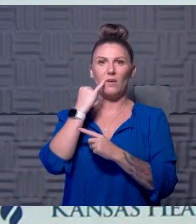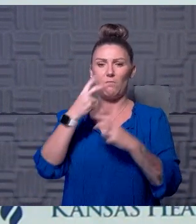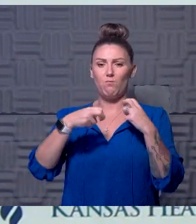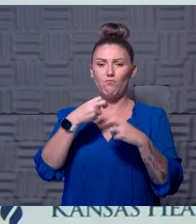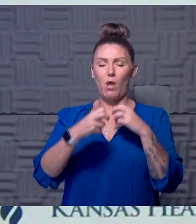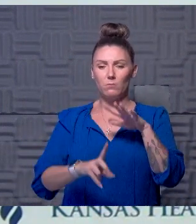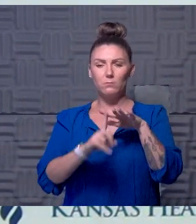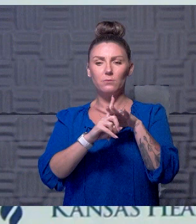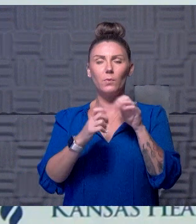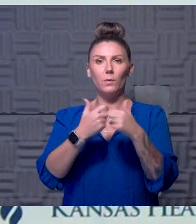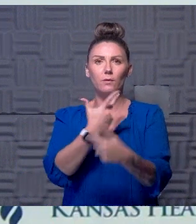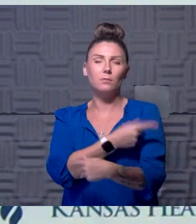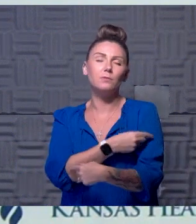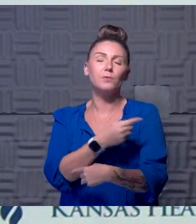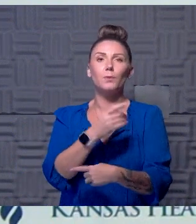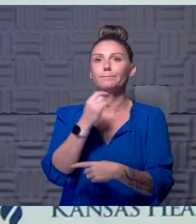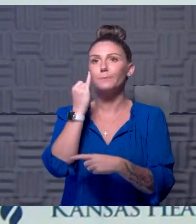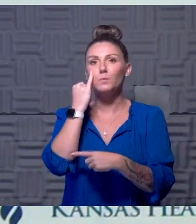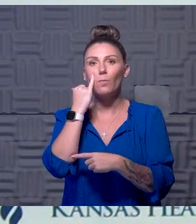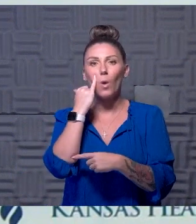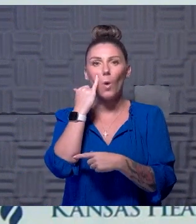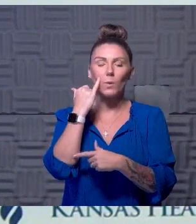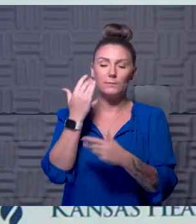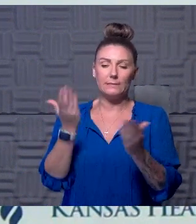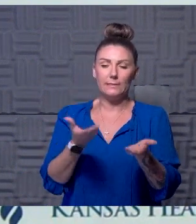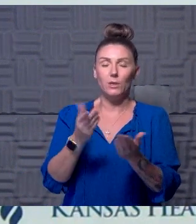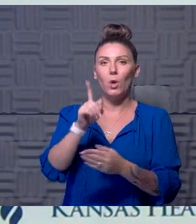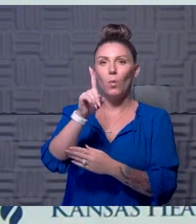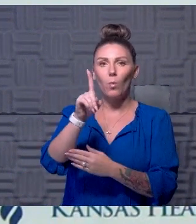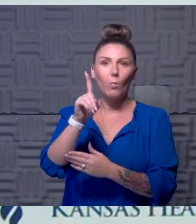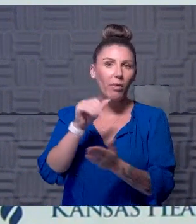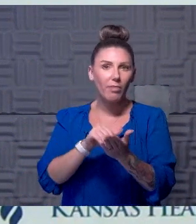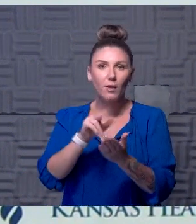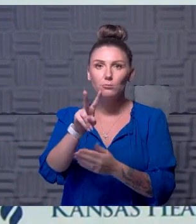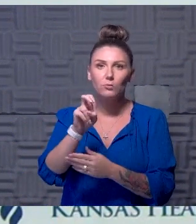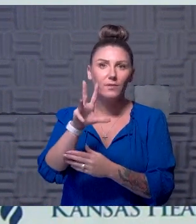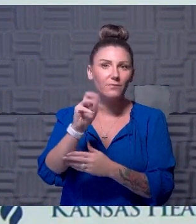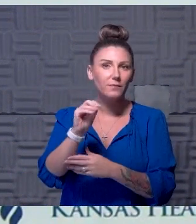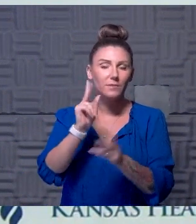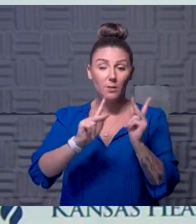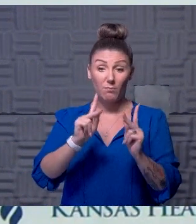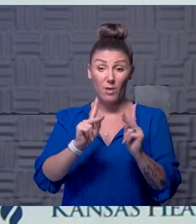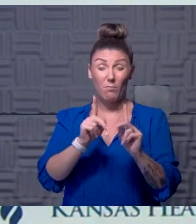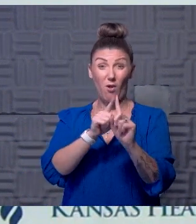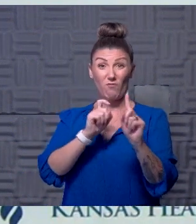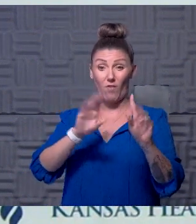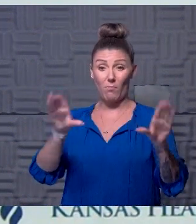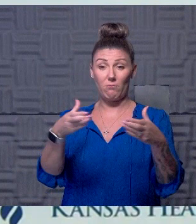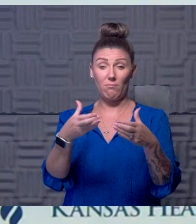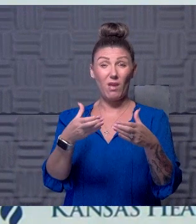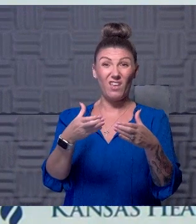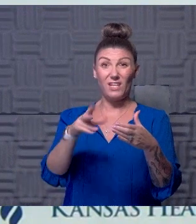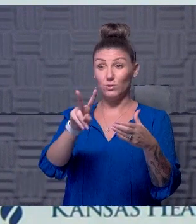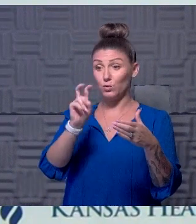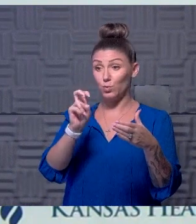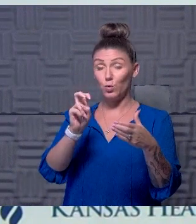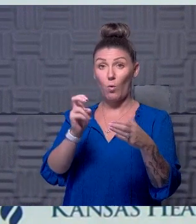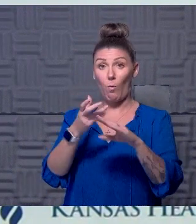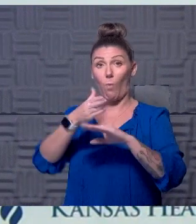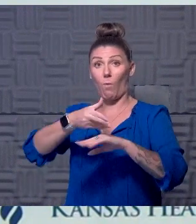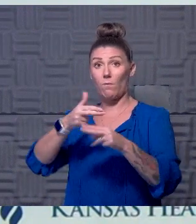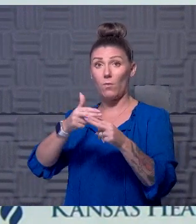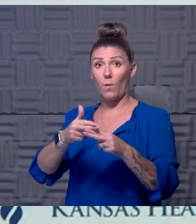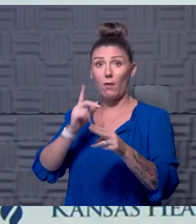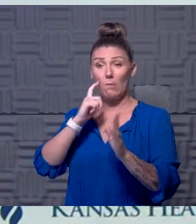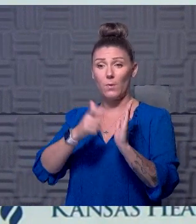So if, let's say, we enroll here in Kansas City 1,250 people, and of those 200 happen to be obese, and we notice